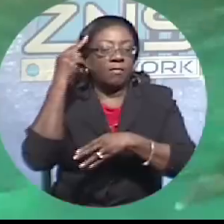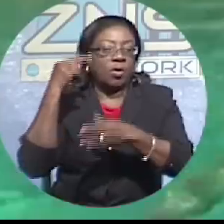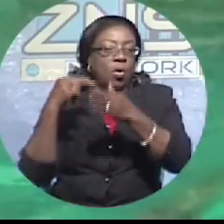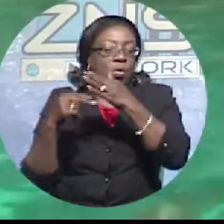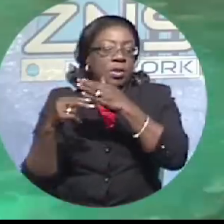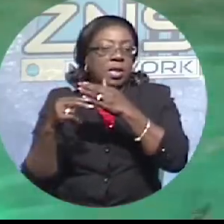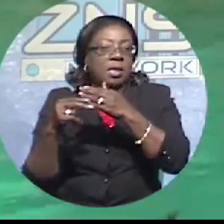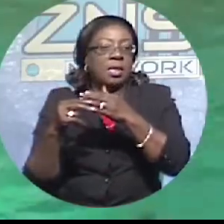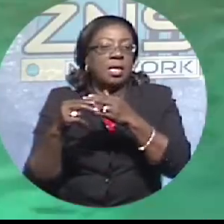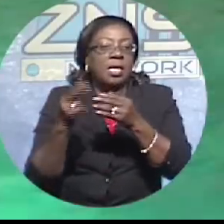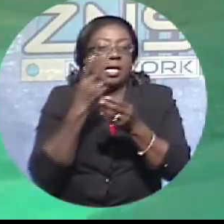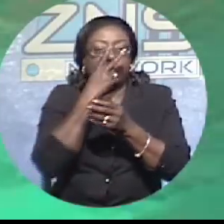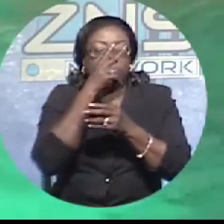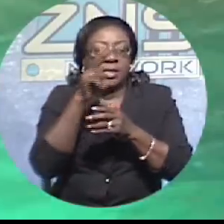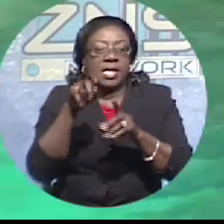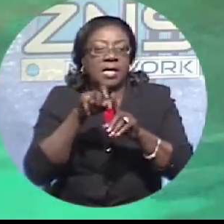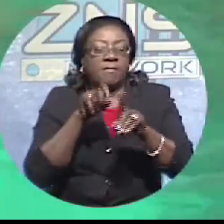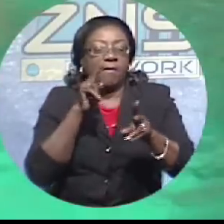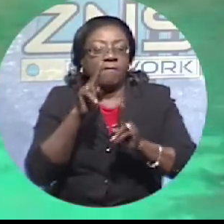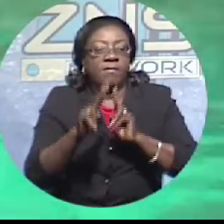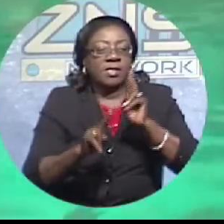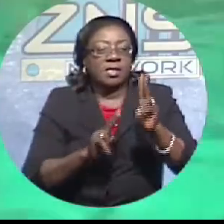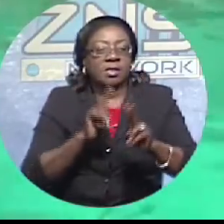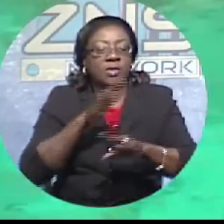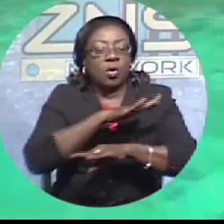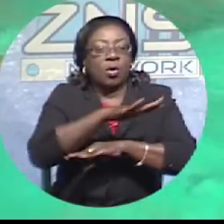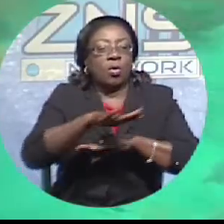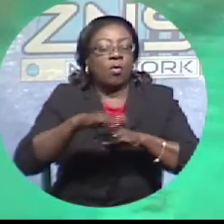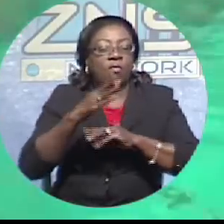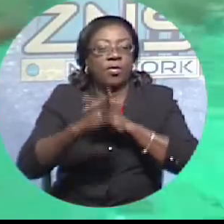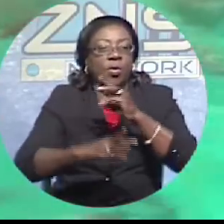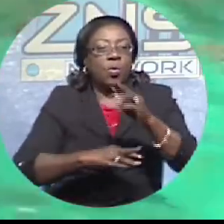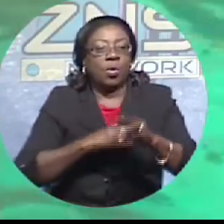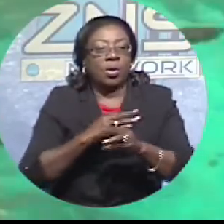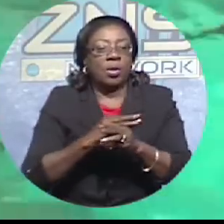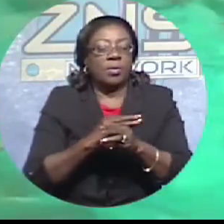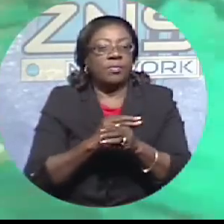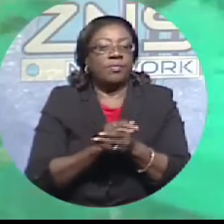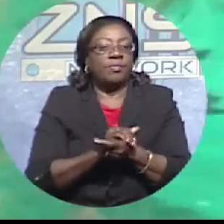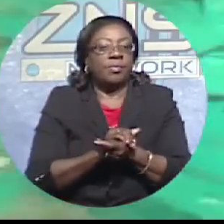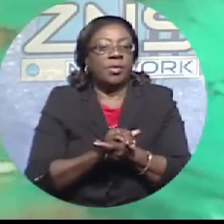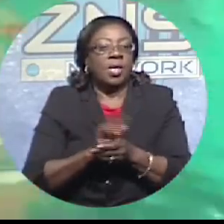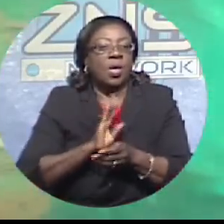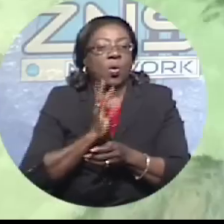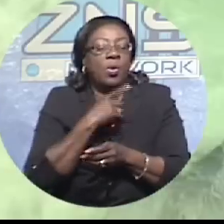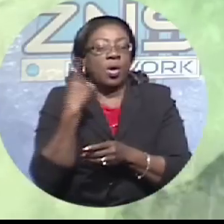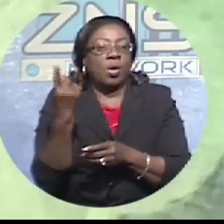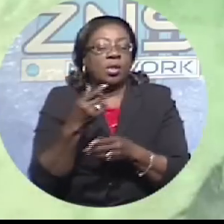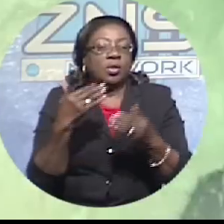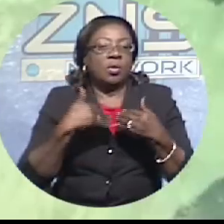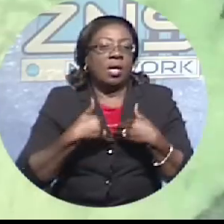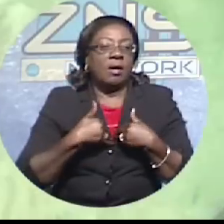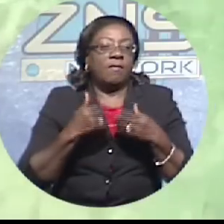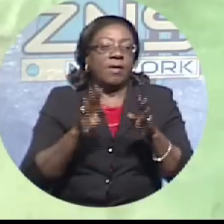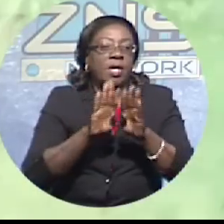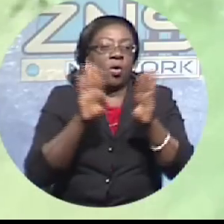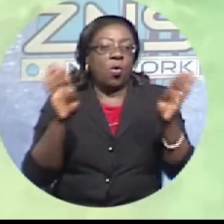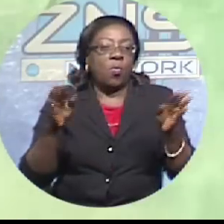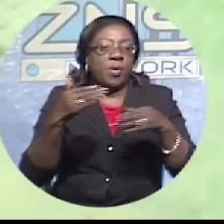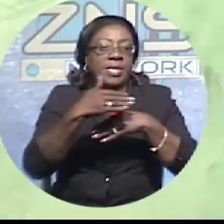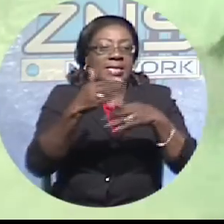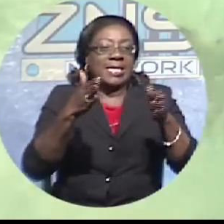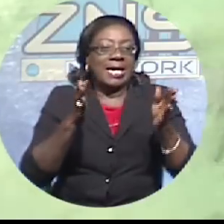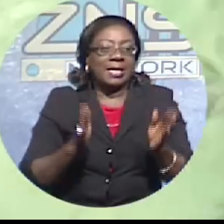the program has seen so many milestones because of its natural habitat. We also have an open aquarium. It's